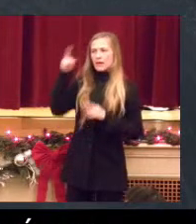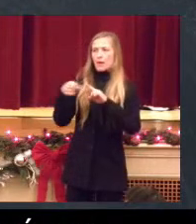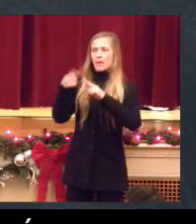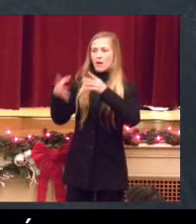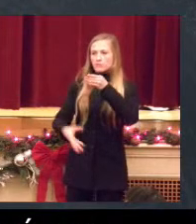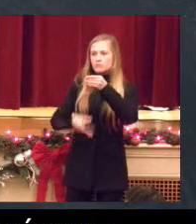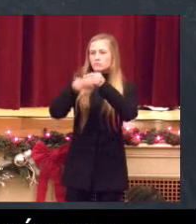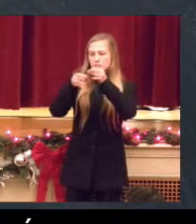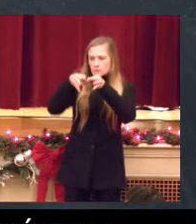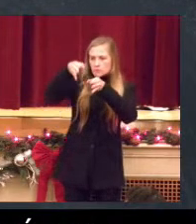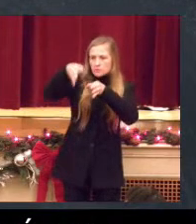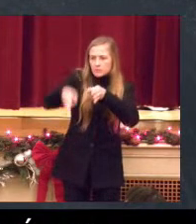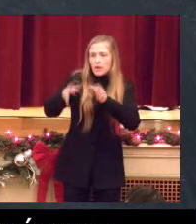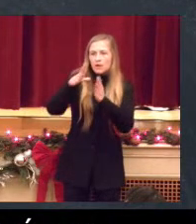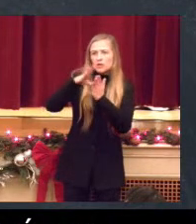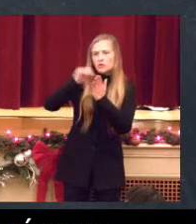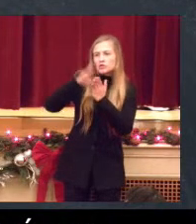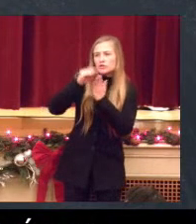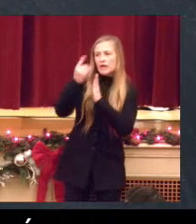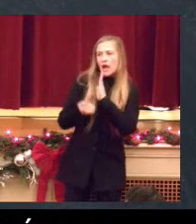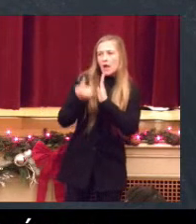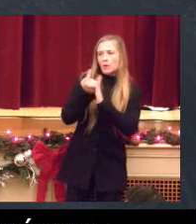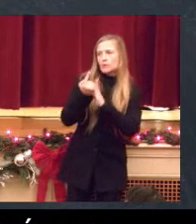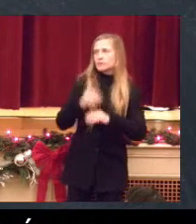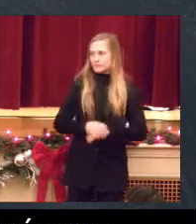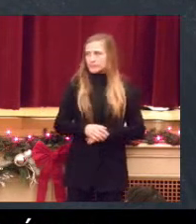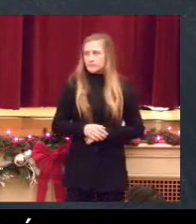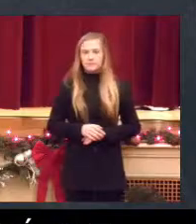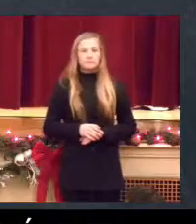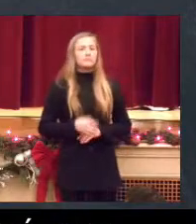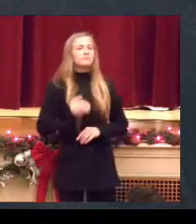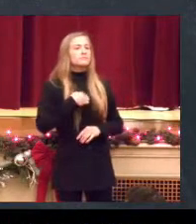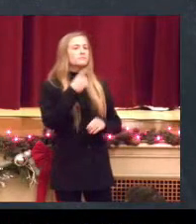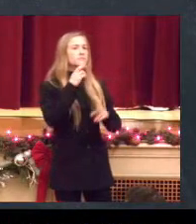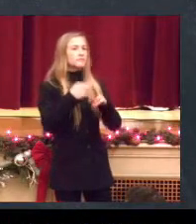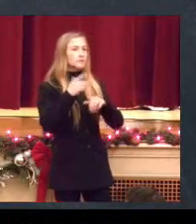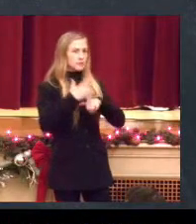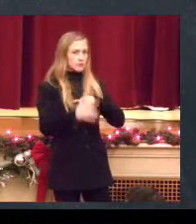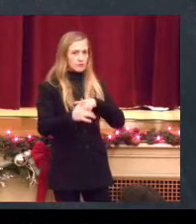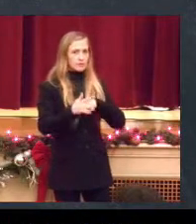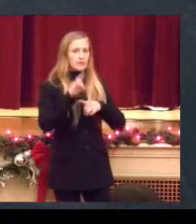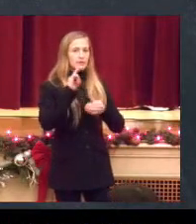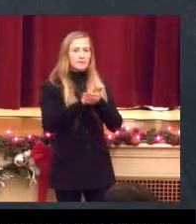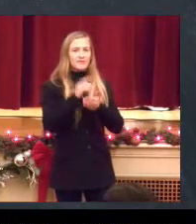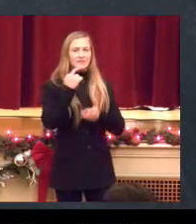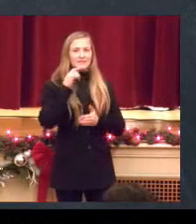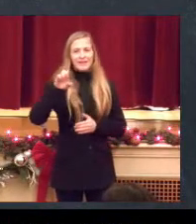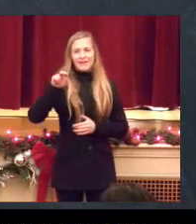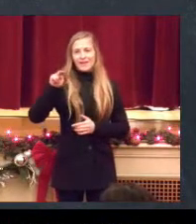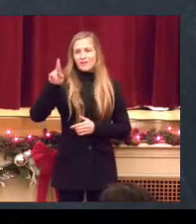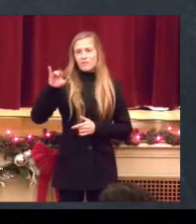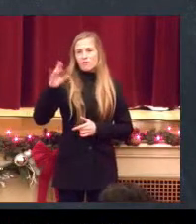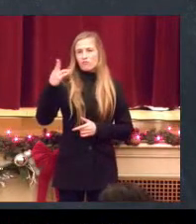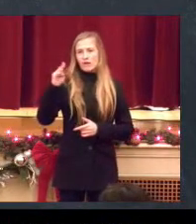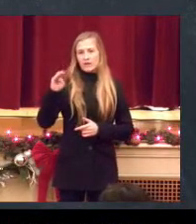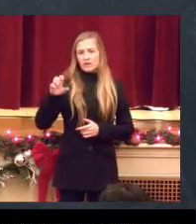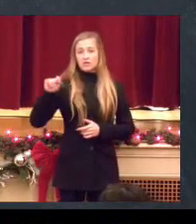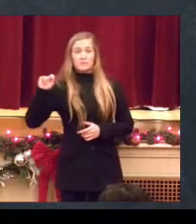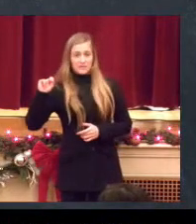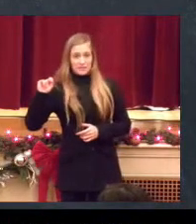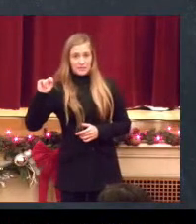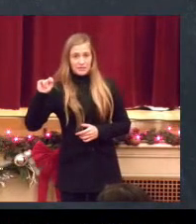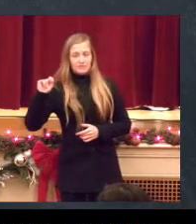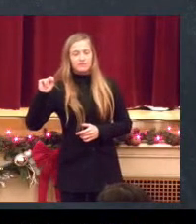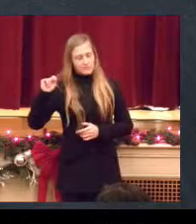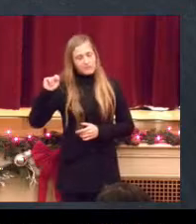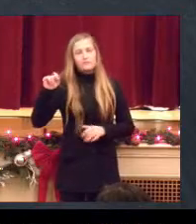extending the learning hours. So when I said that earlier, I believe I said enrichment. So for example,